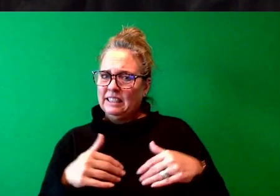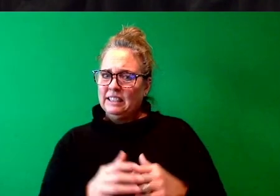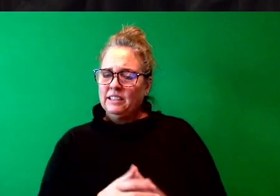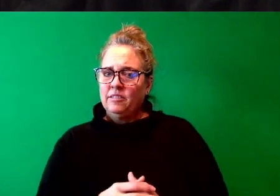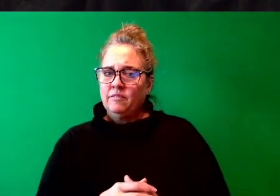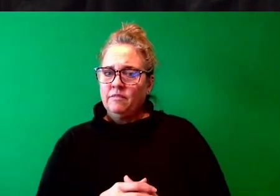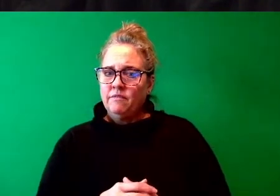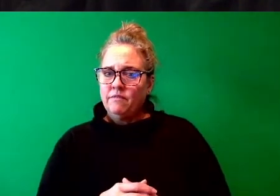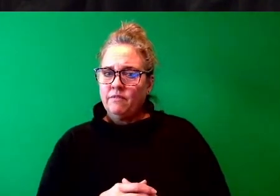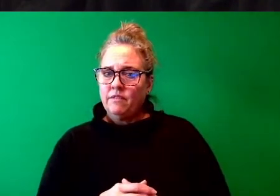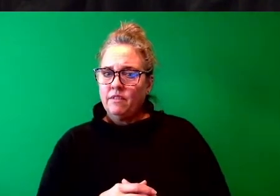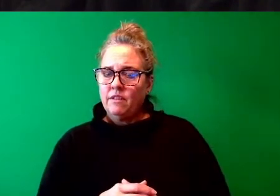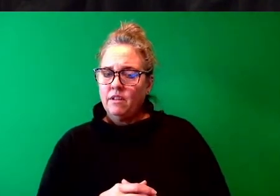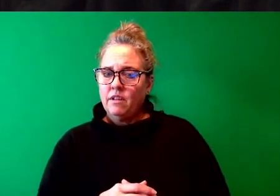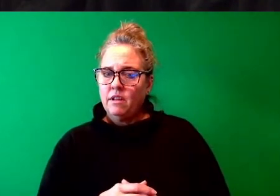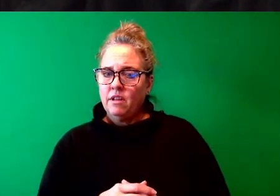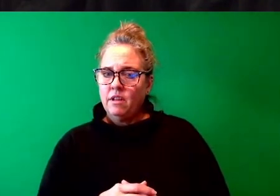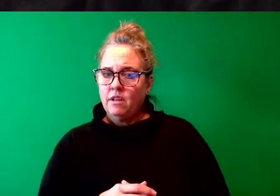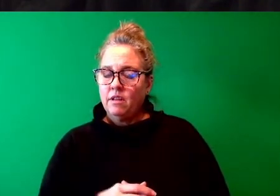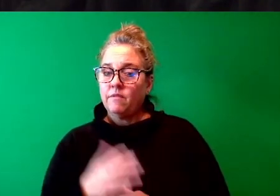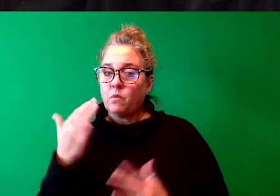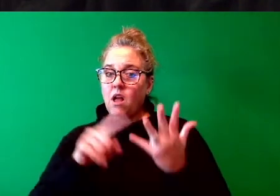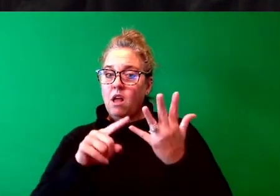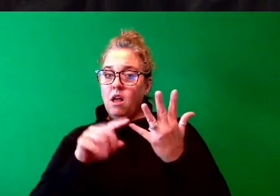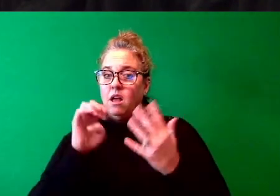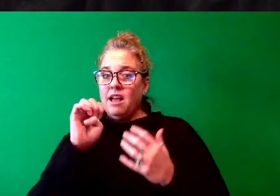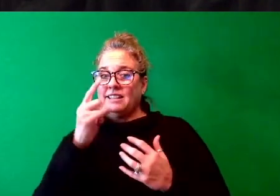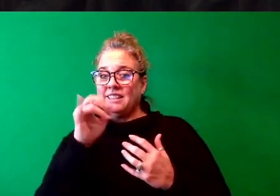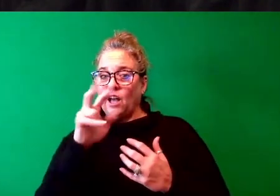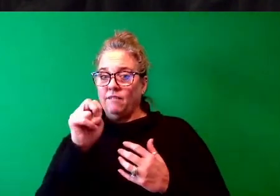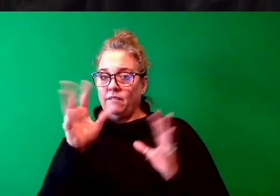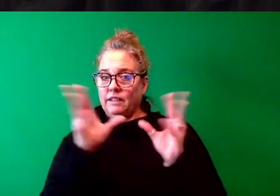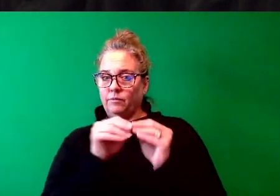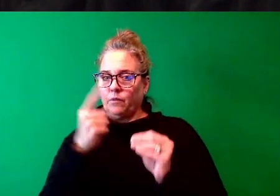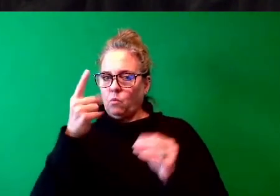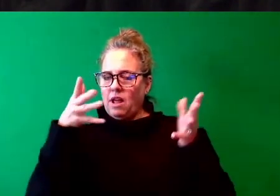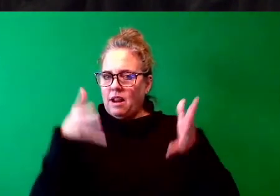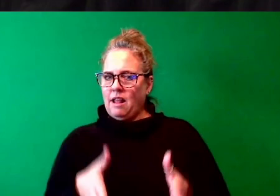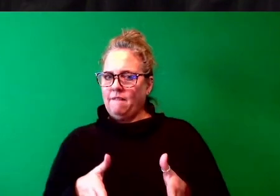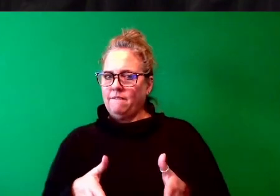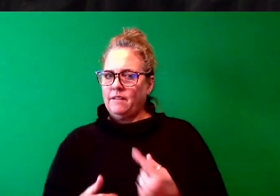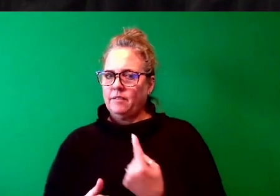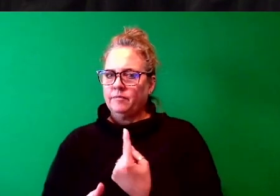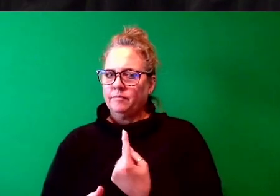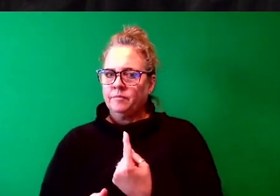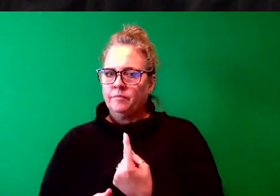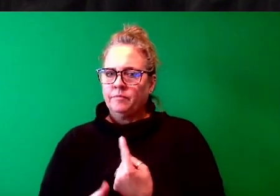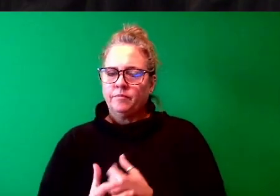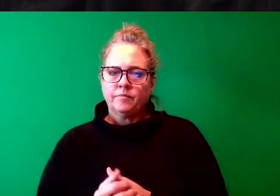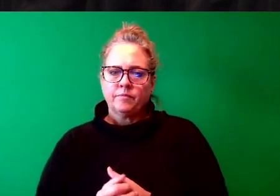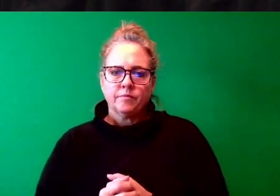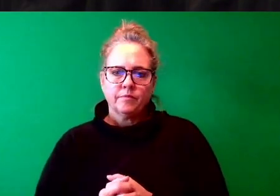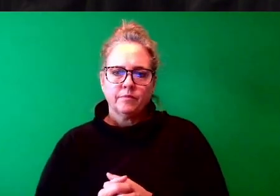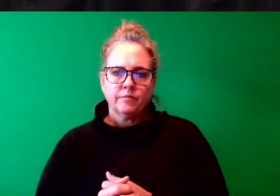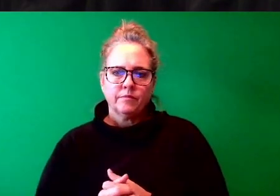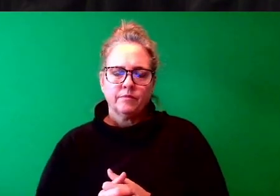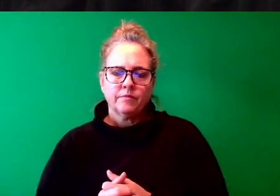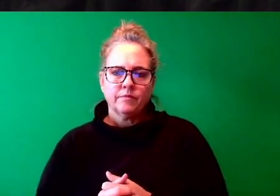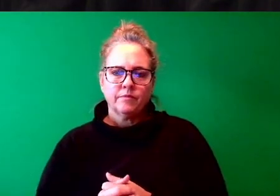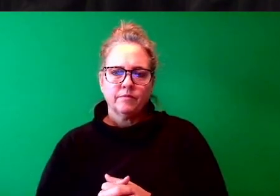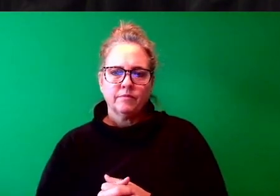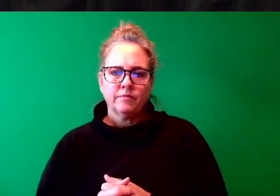thing left, that I read that into the record. You call for a vote on the executive session. We would need to clear the room of